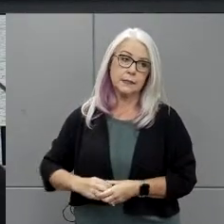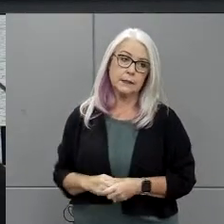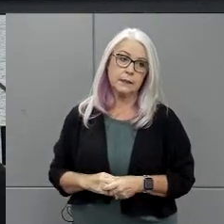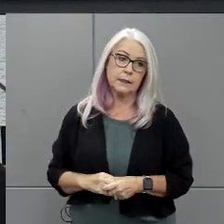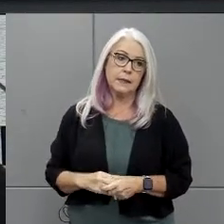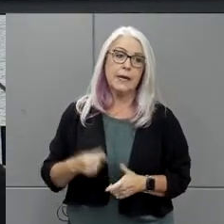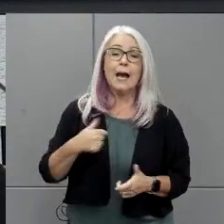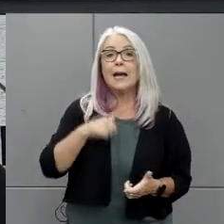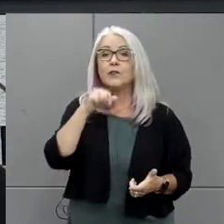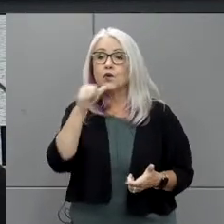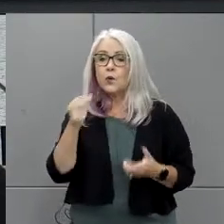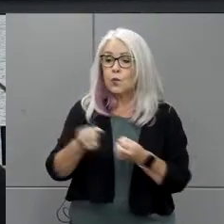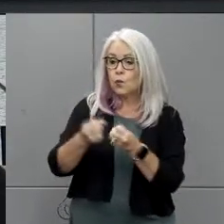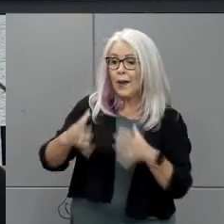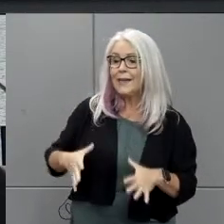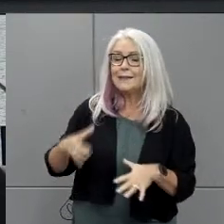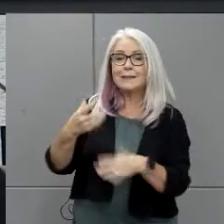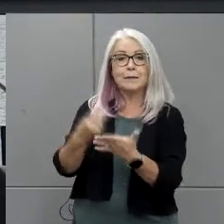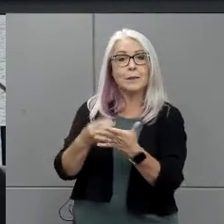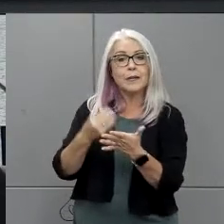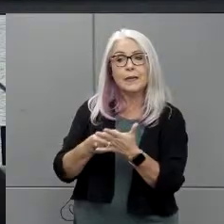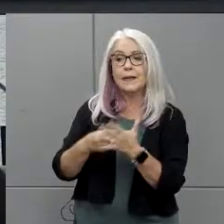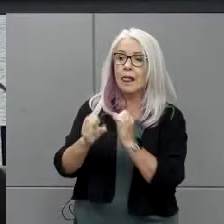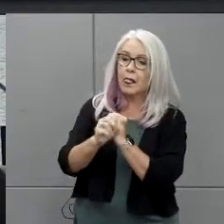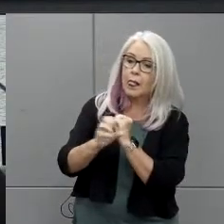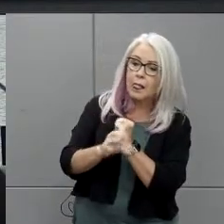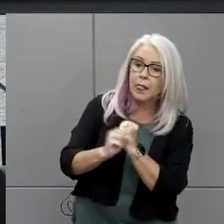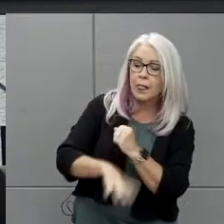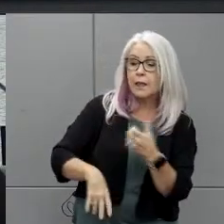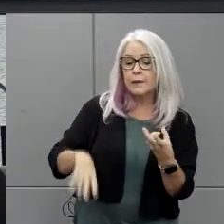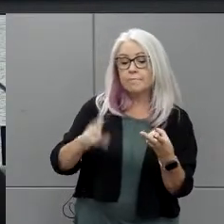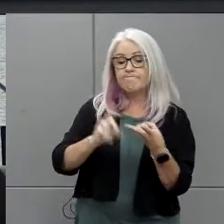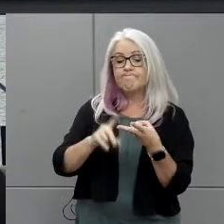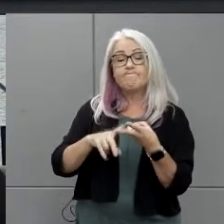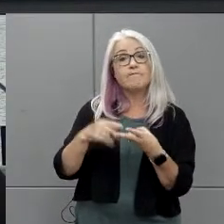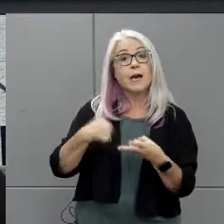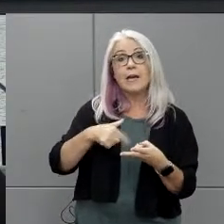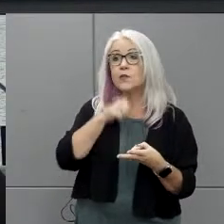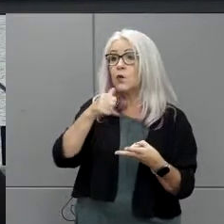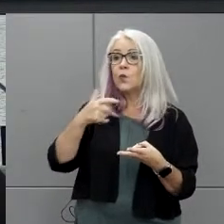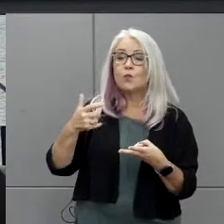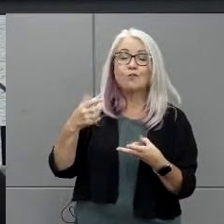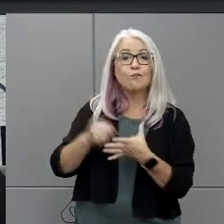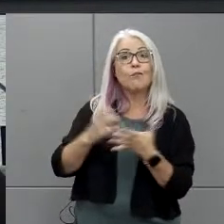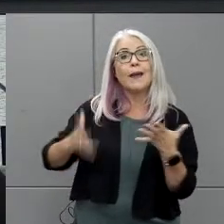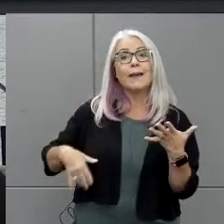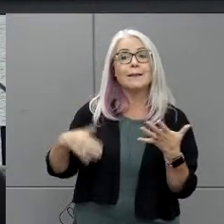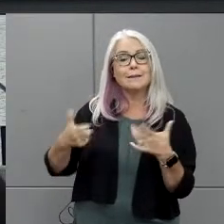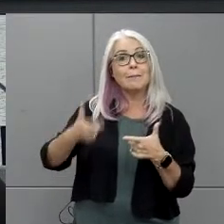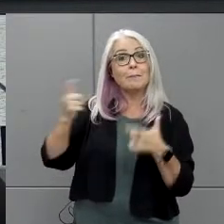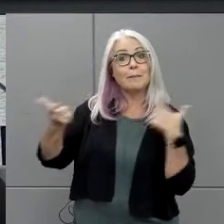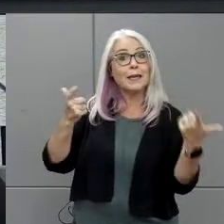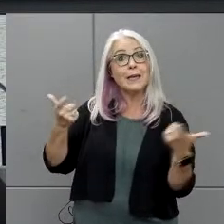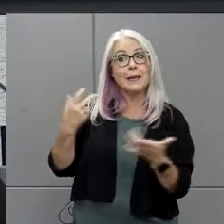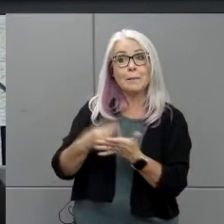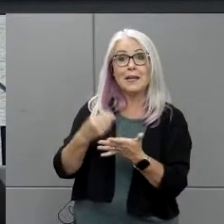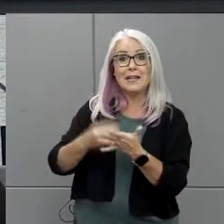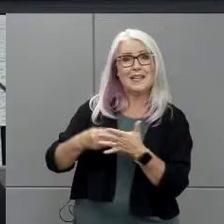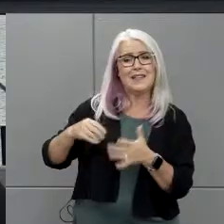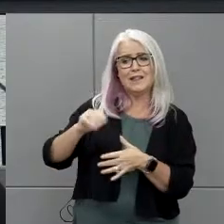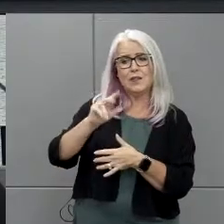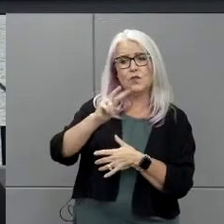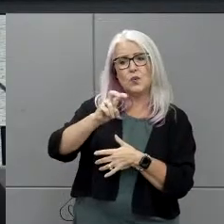I don't waste the money with advertising. I don't waste big money. This is $250,000.